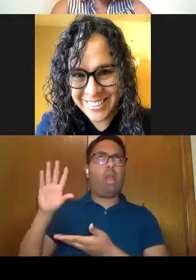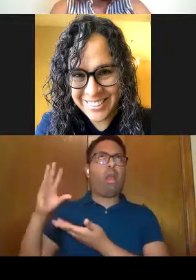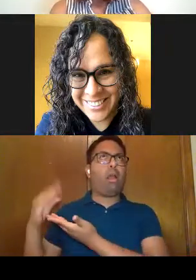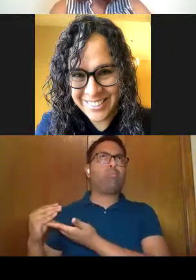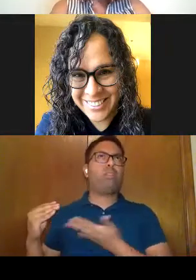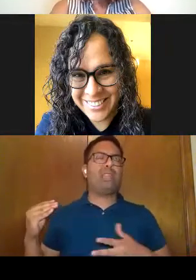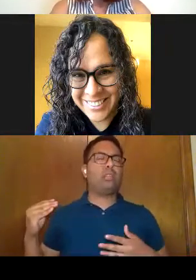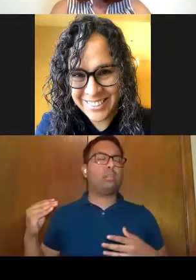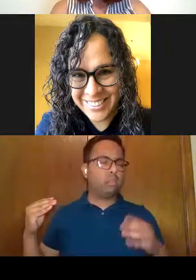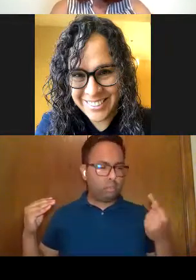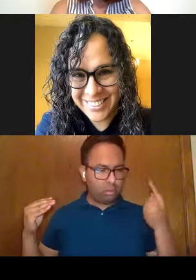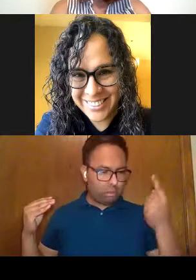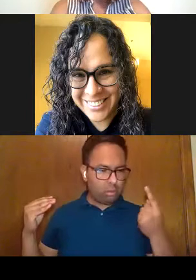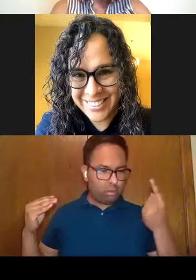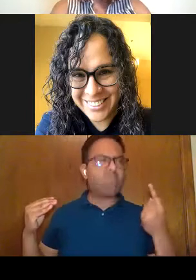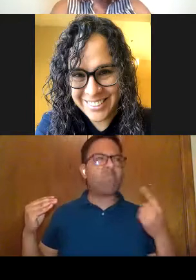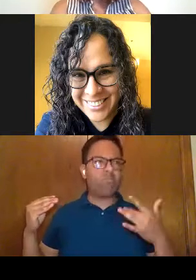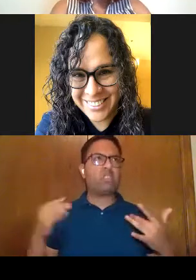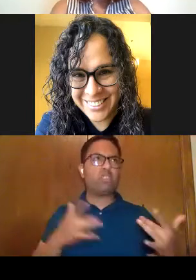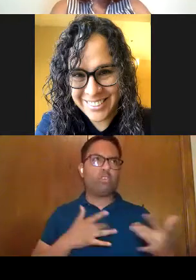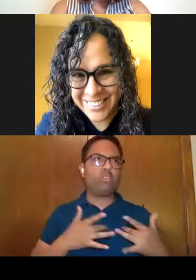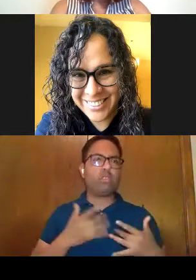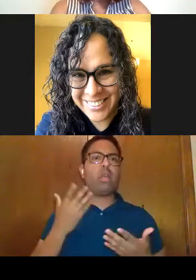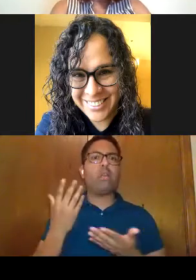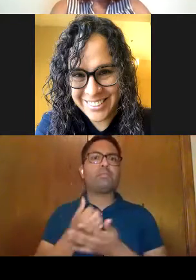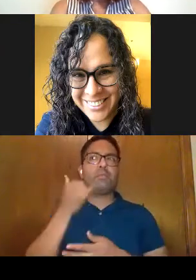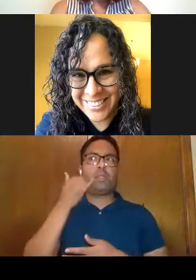healthcare provider's office. They should be able to help you